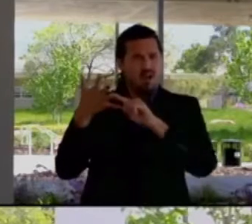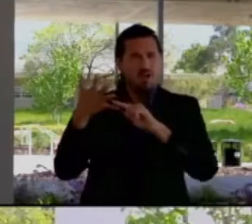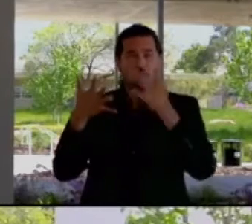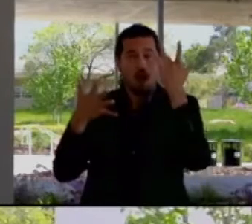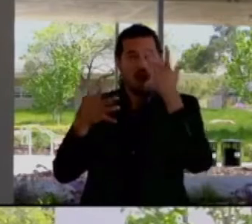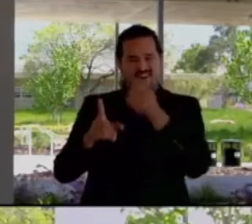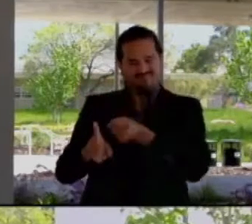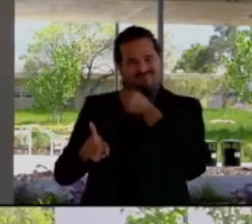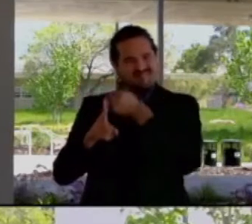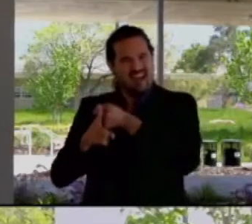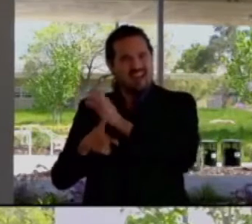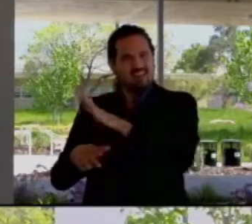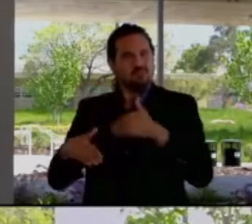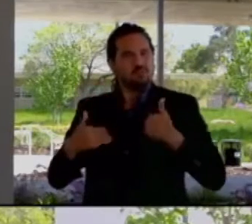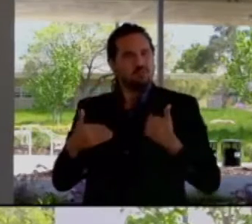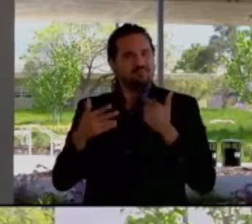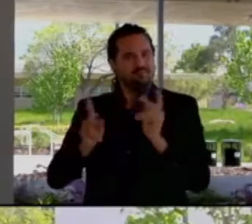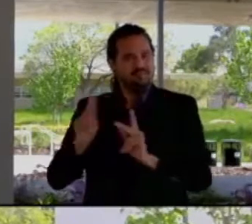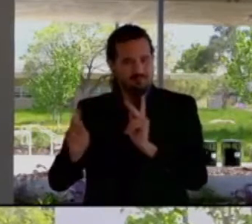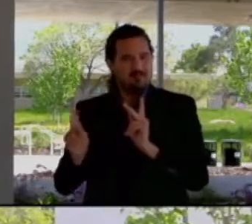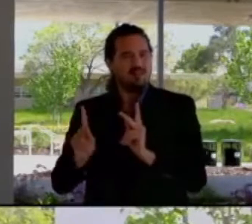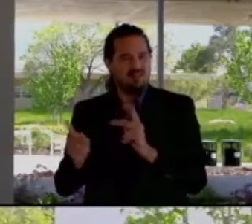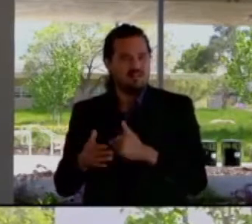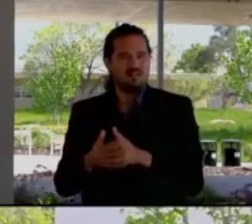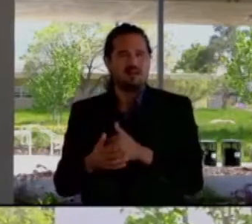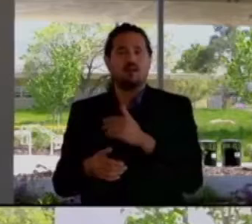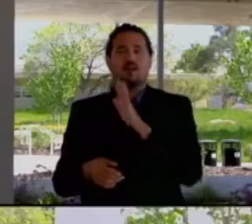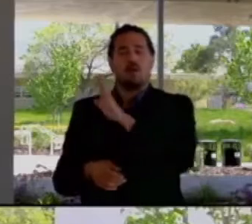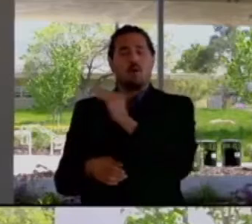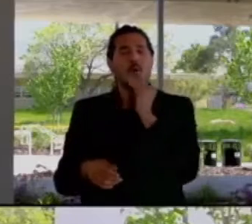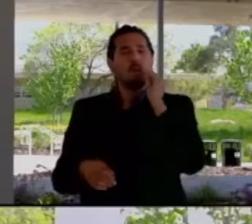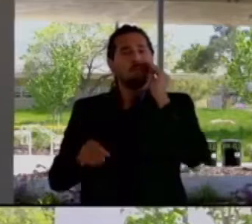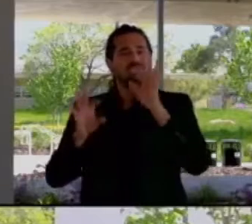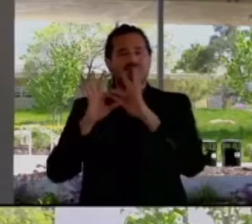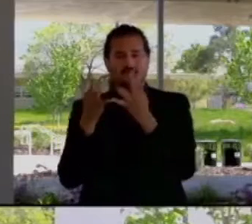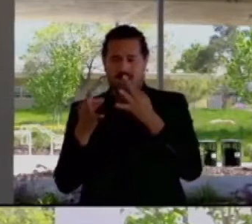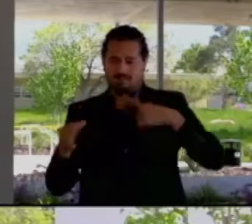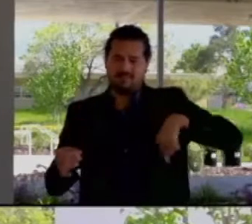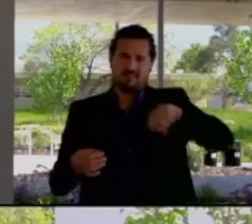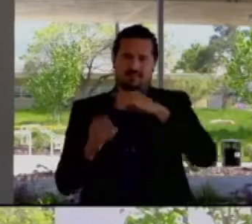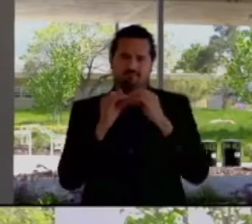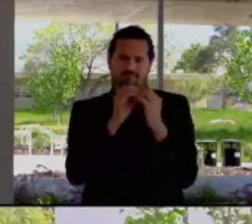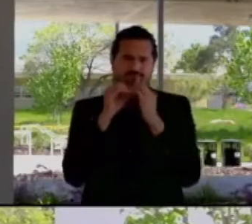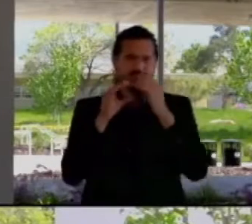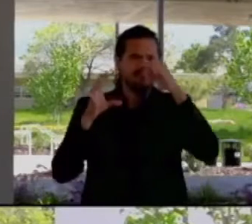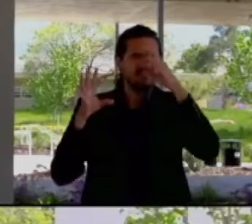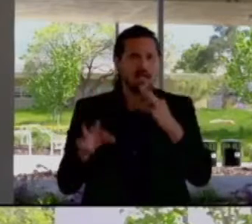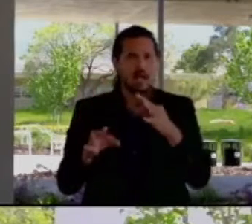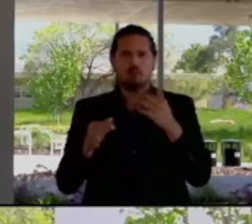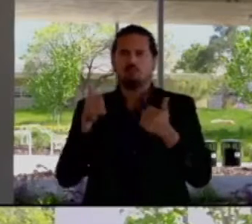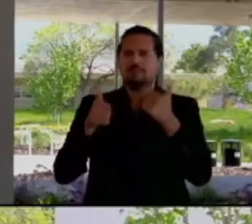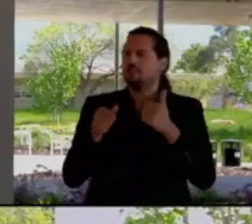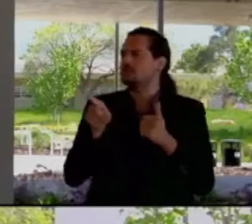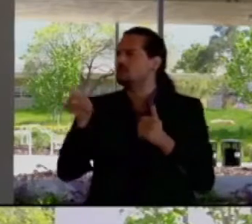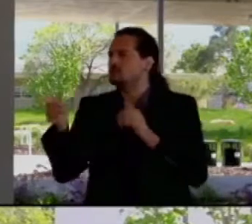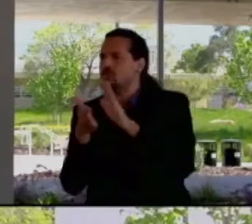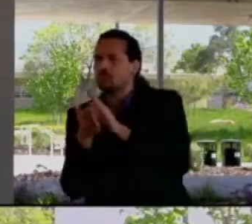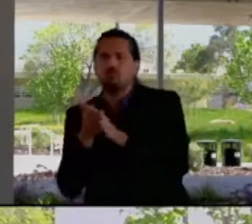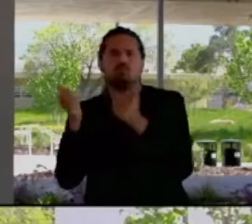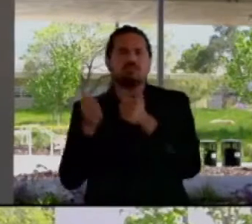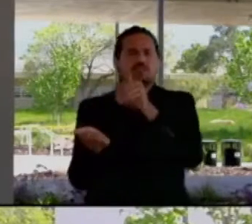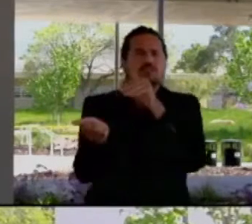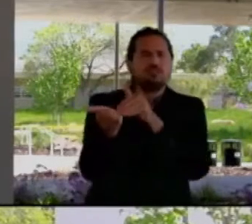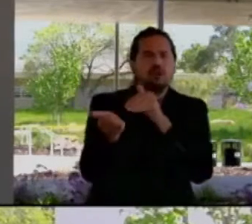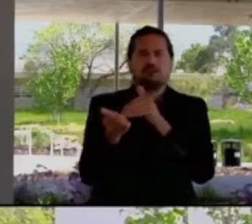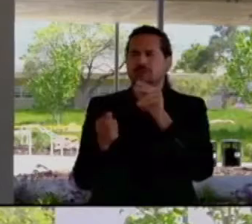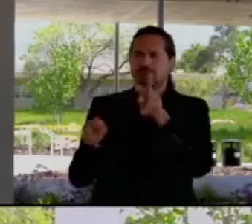the one recommendation I would just make is to parents is, if you're nervous, go on our website. There's a lot of information. But